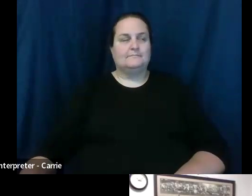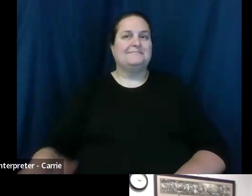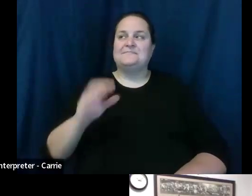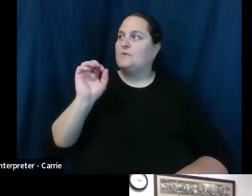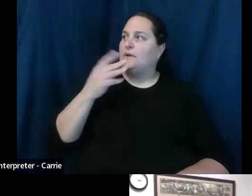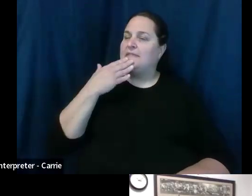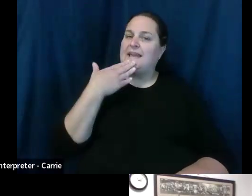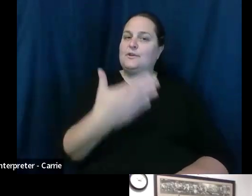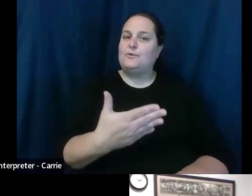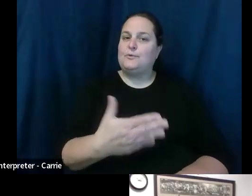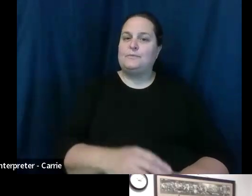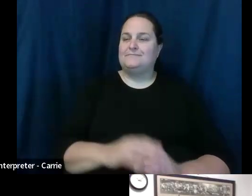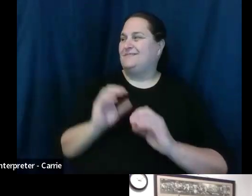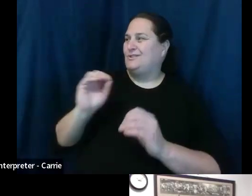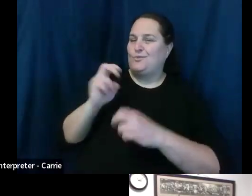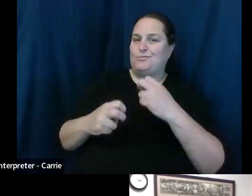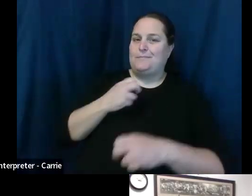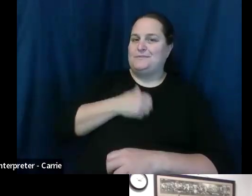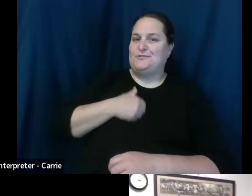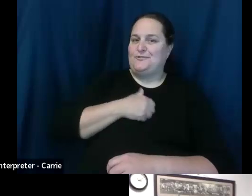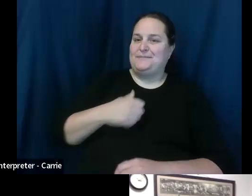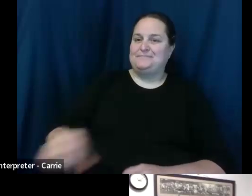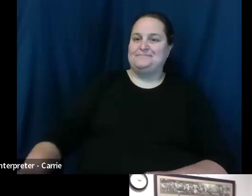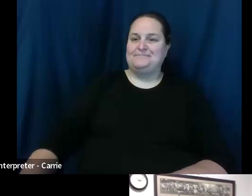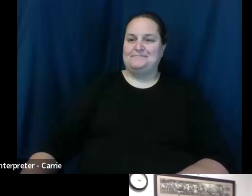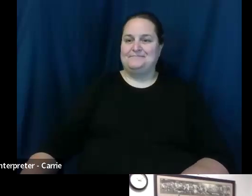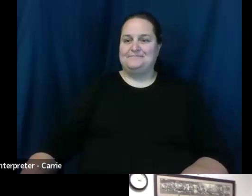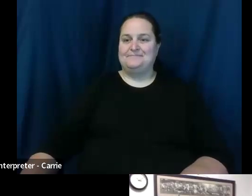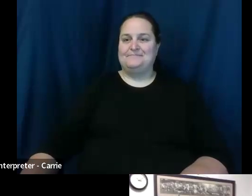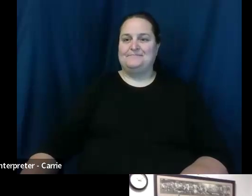you. Yeah, no problem. Sorry about that.